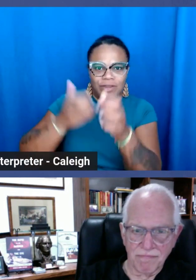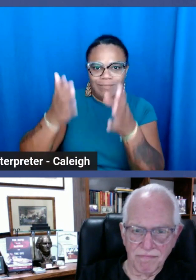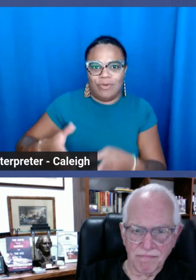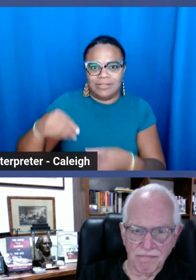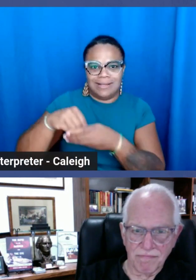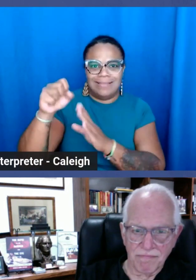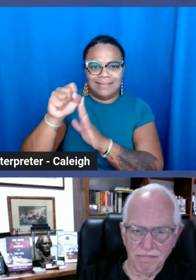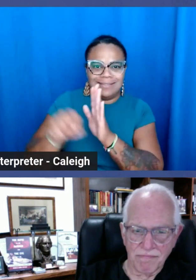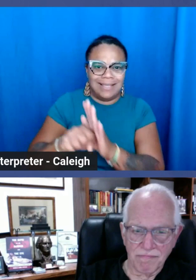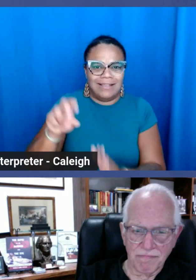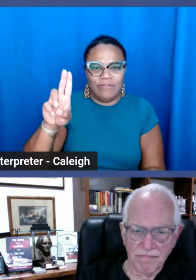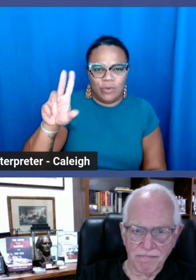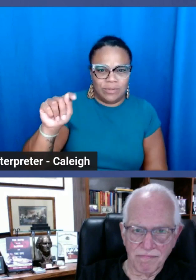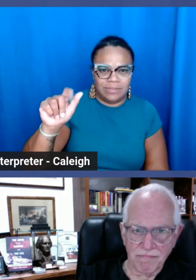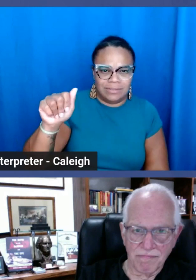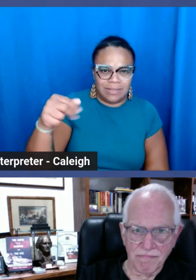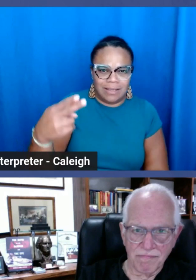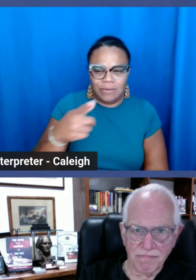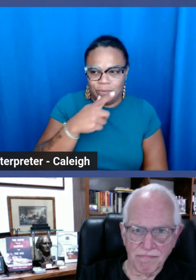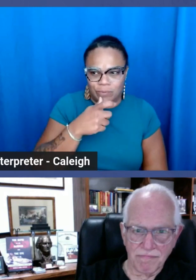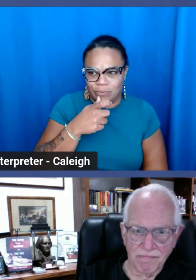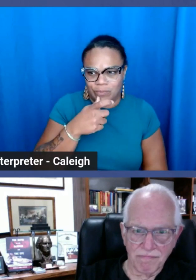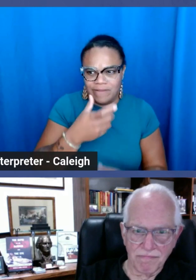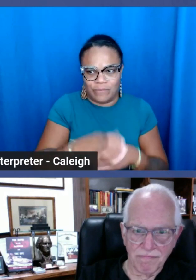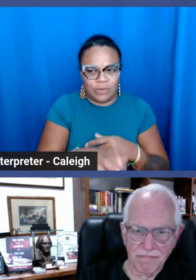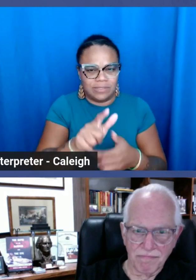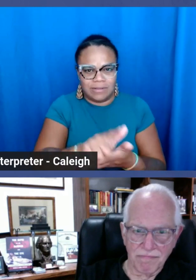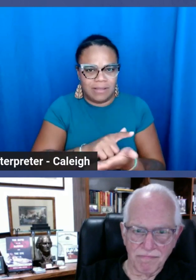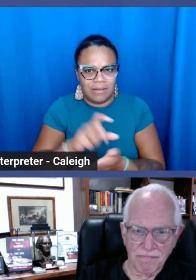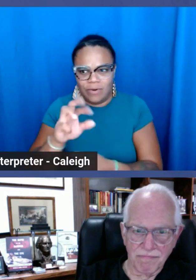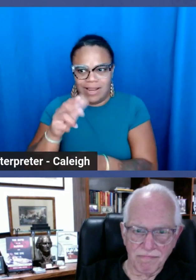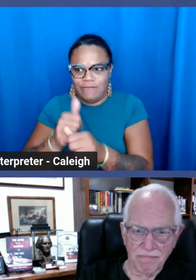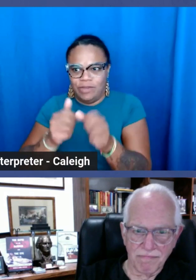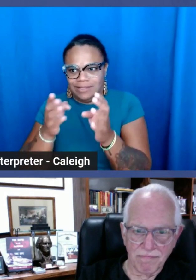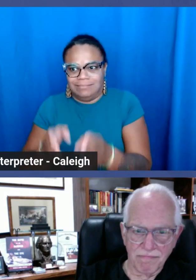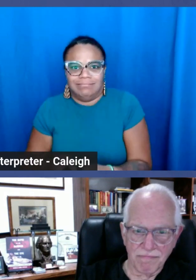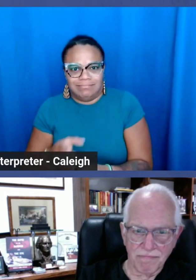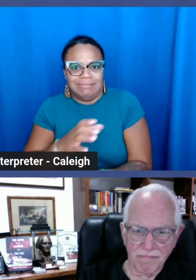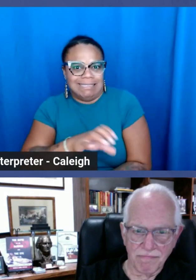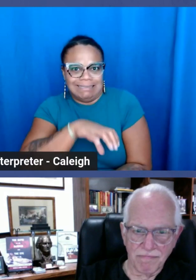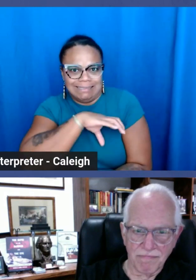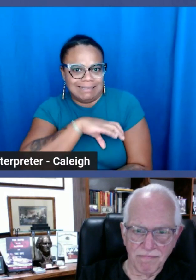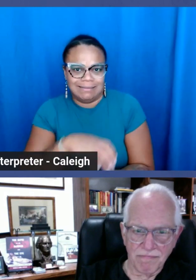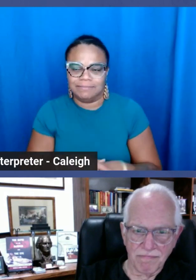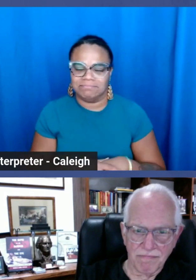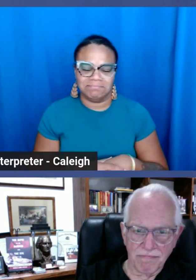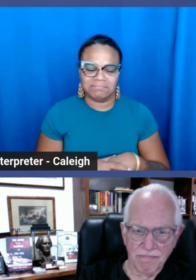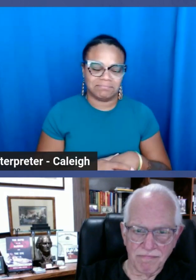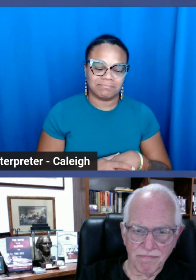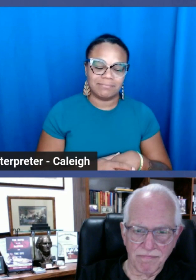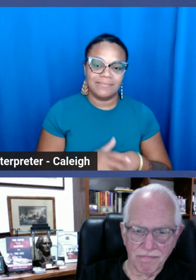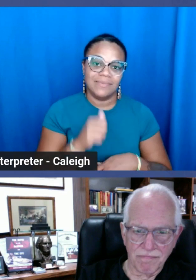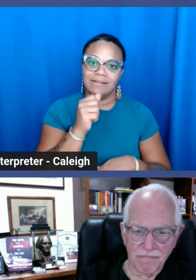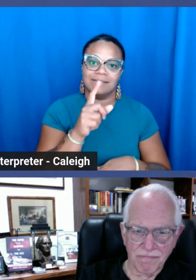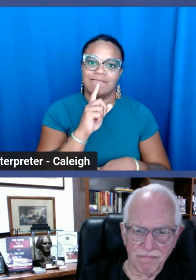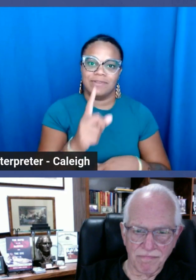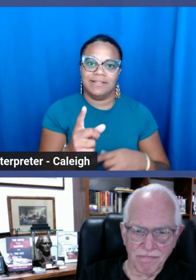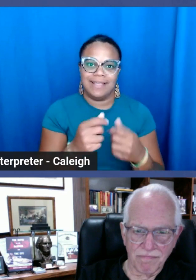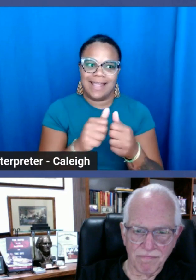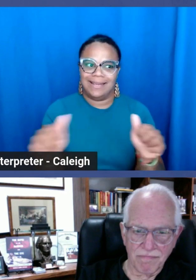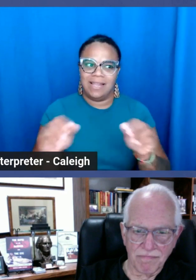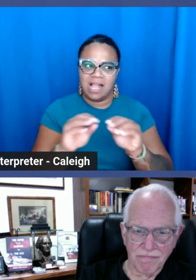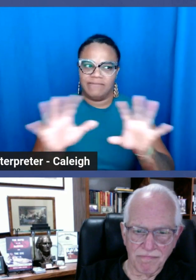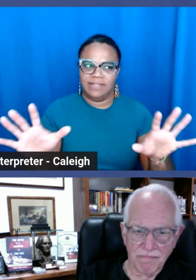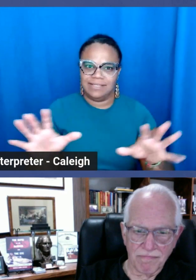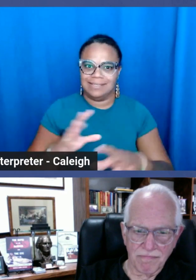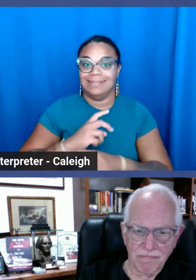of Utah who might enforce the law, or every citizen. So there's not really an obvious defendant to file a